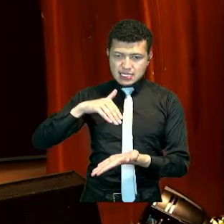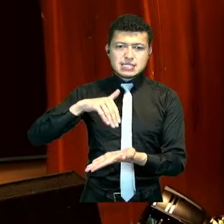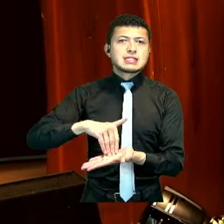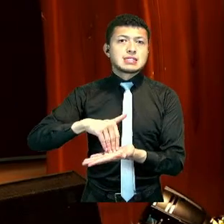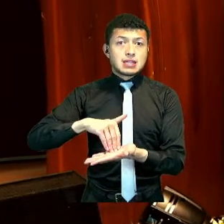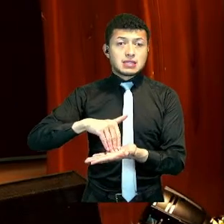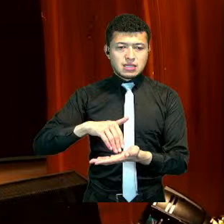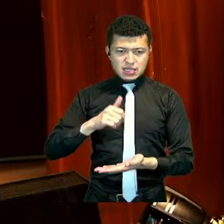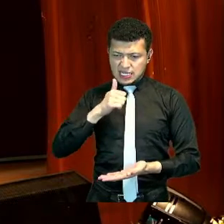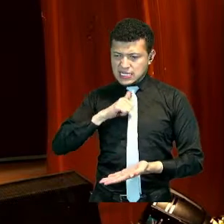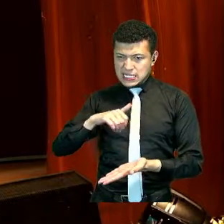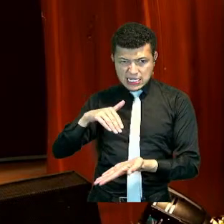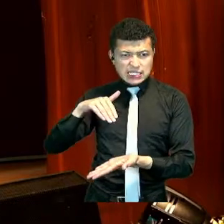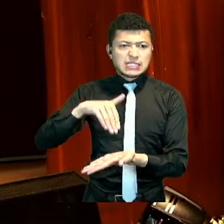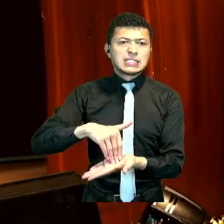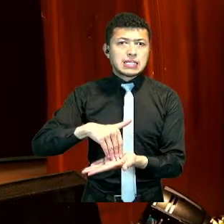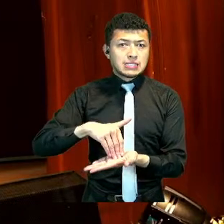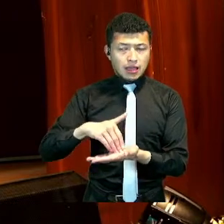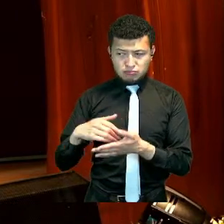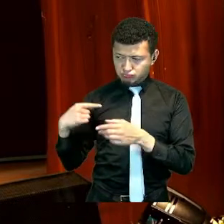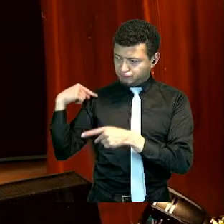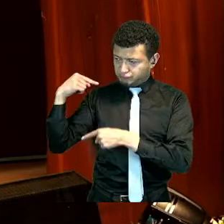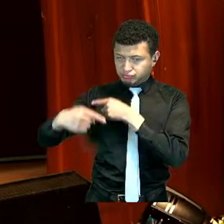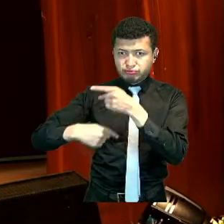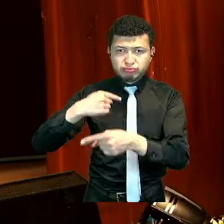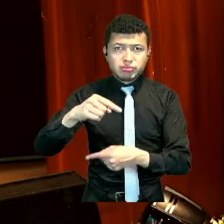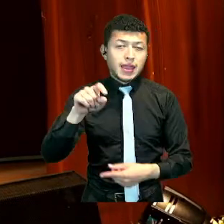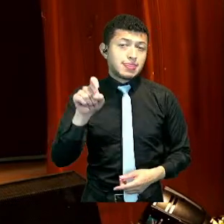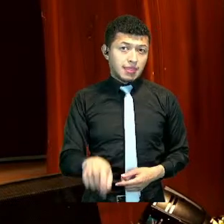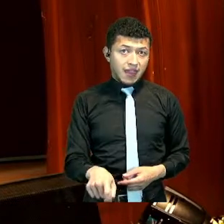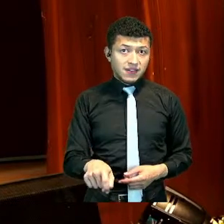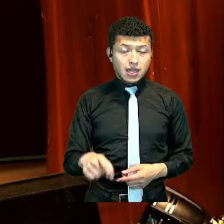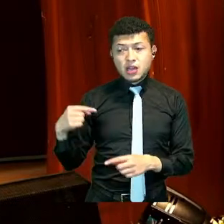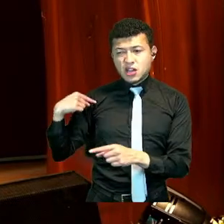of resistance you mentioned, because it's an ancestral legacy